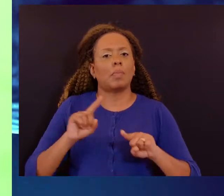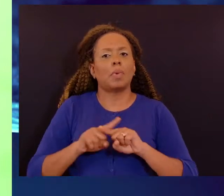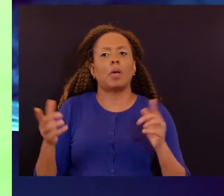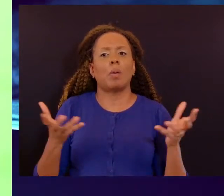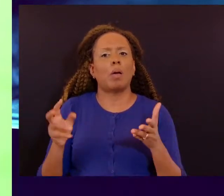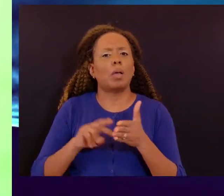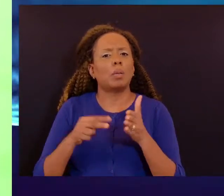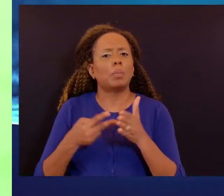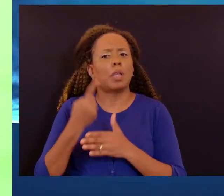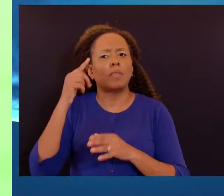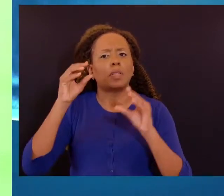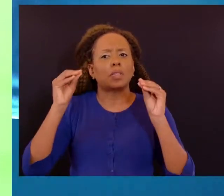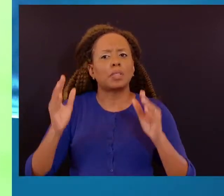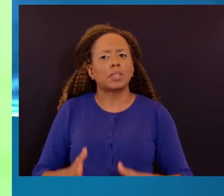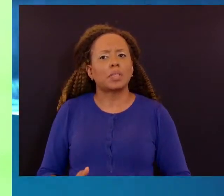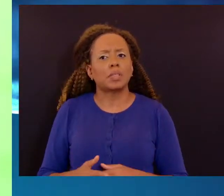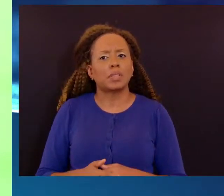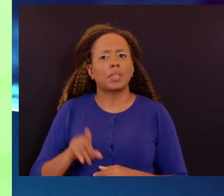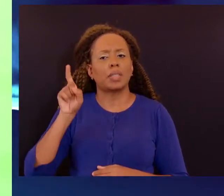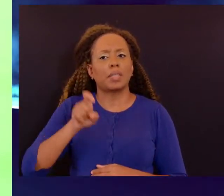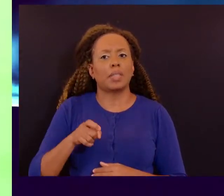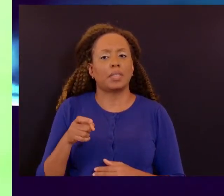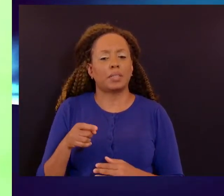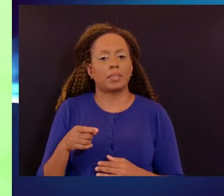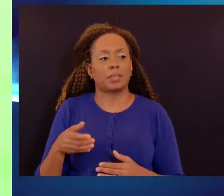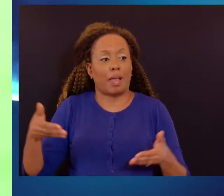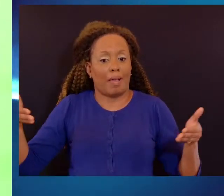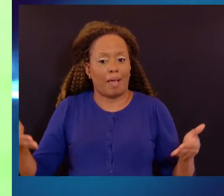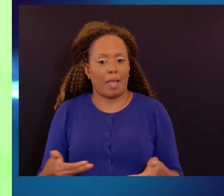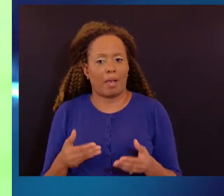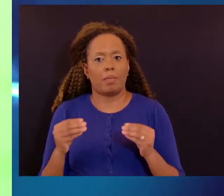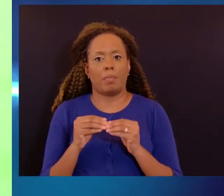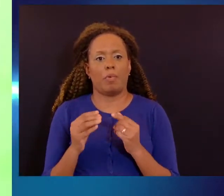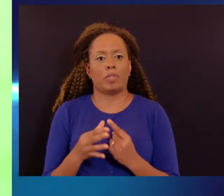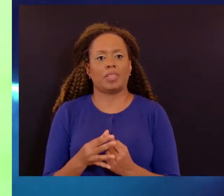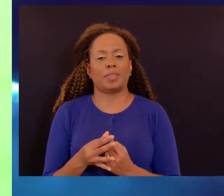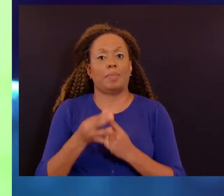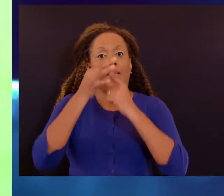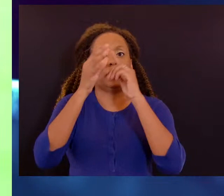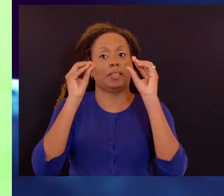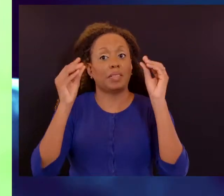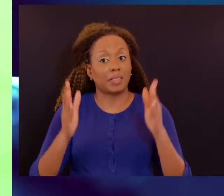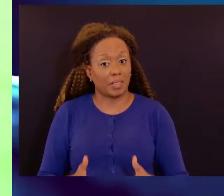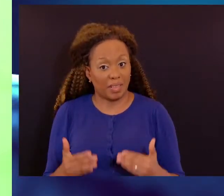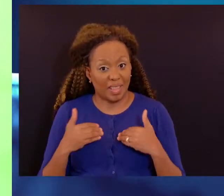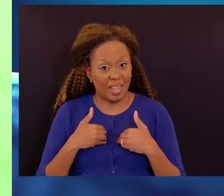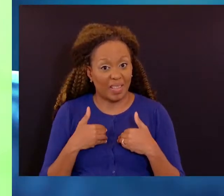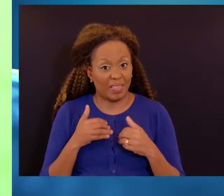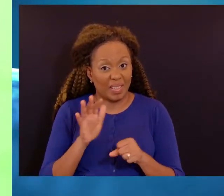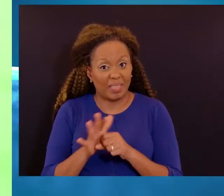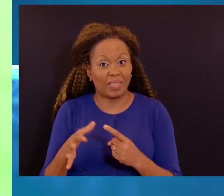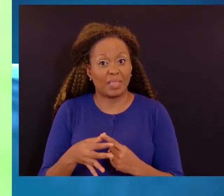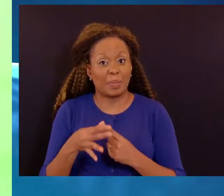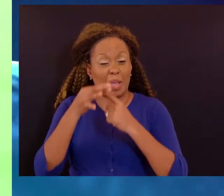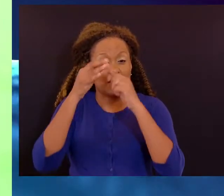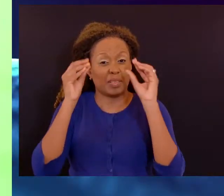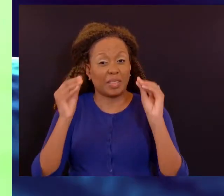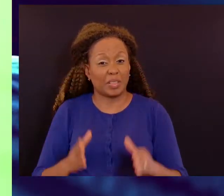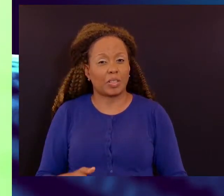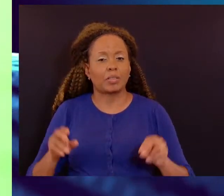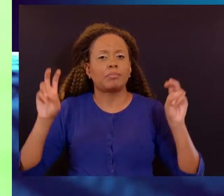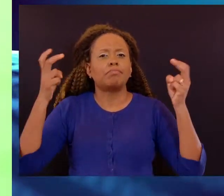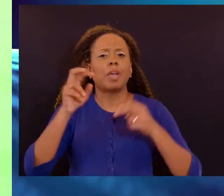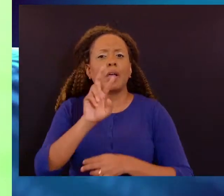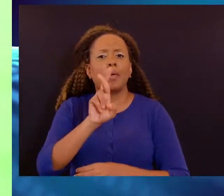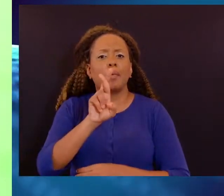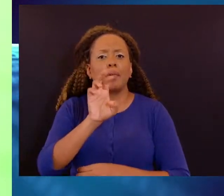Will they be needing to be hiring specialized teachers? Are there enough remedial teachers in the service to service some of these